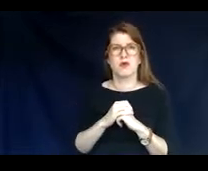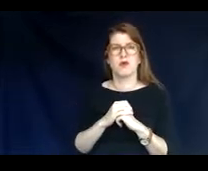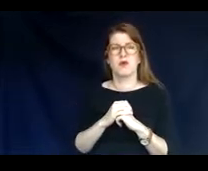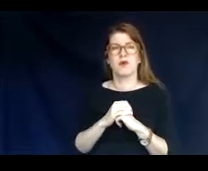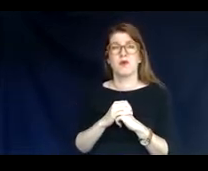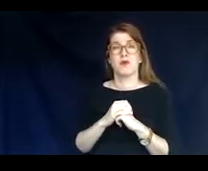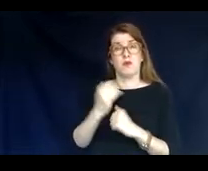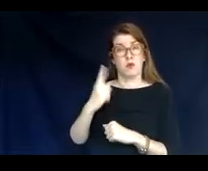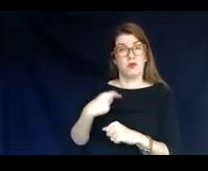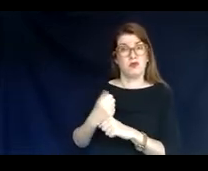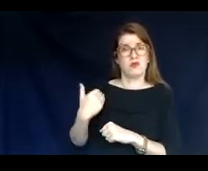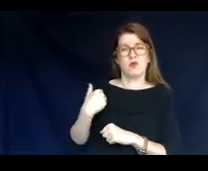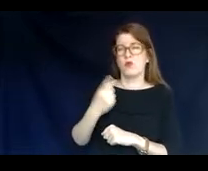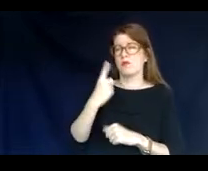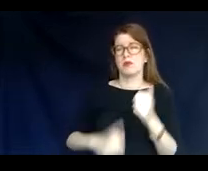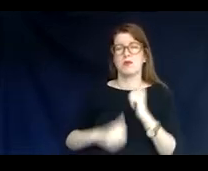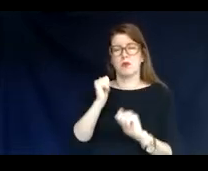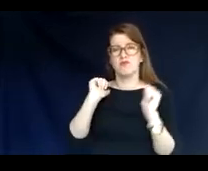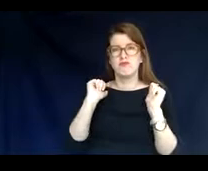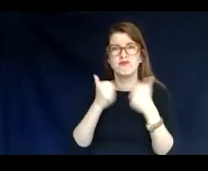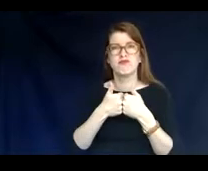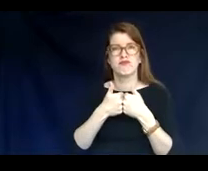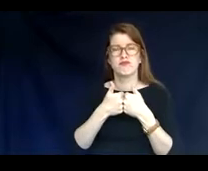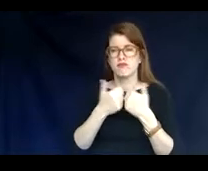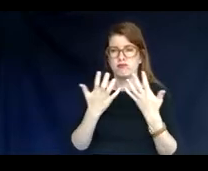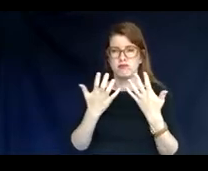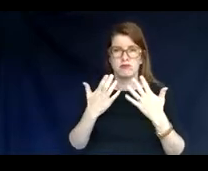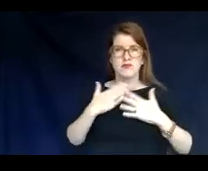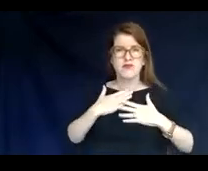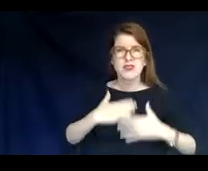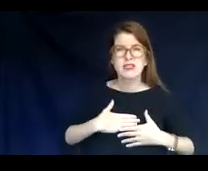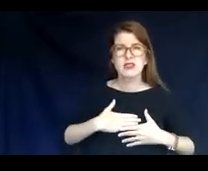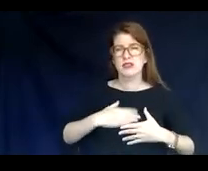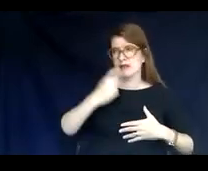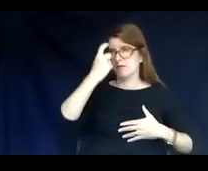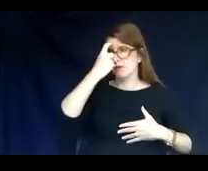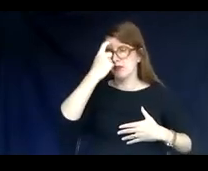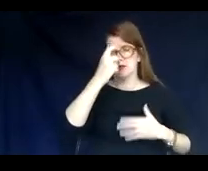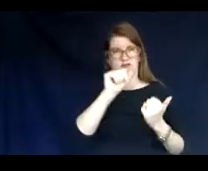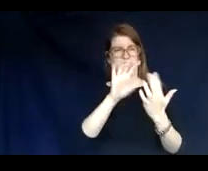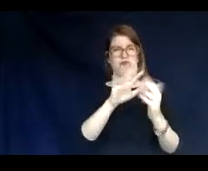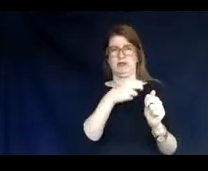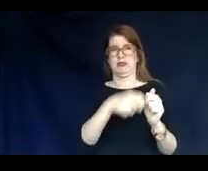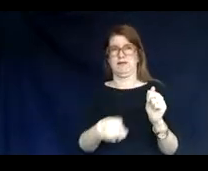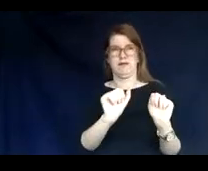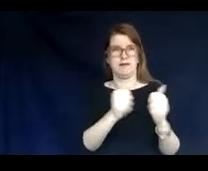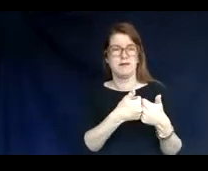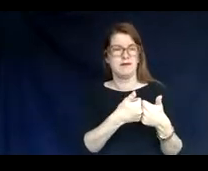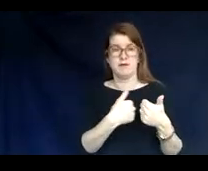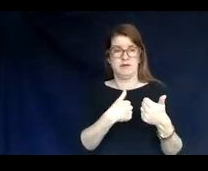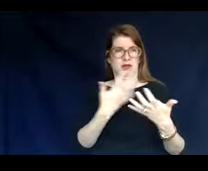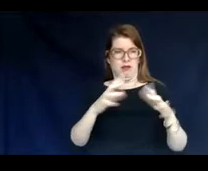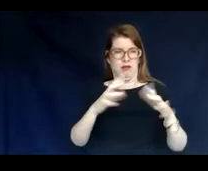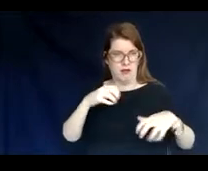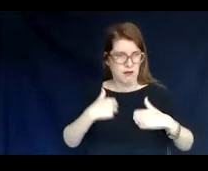times I've ever had to face, where mentally and physically, I really didn't know how I was going to make it through.